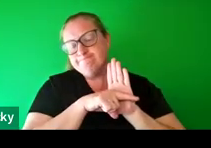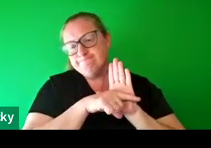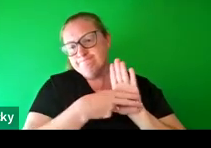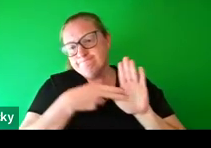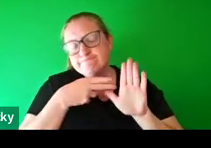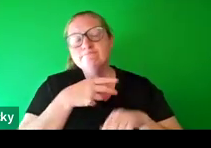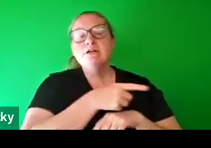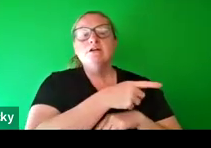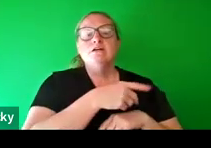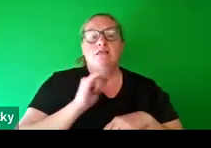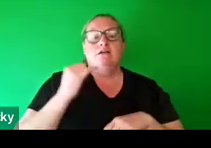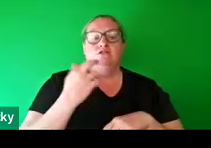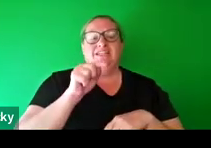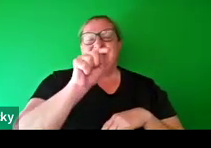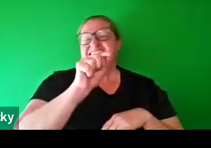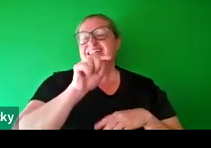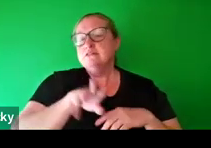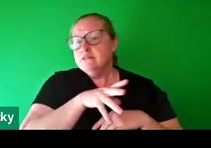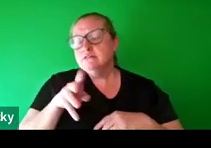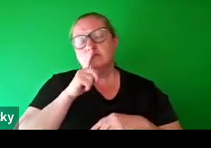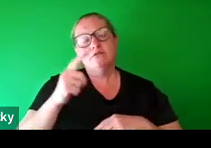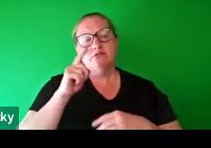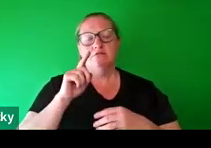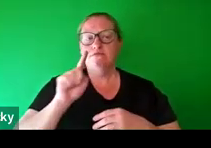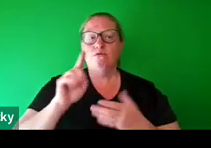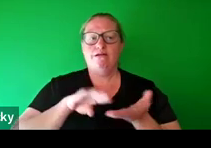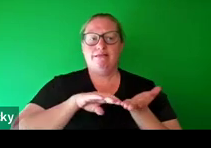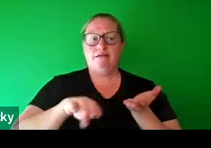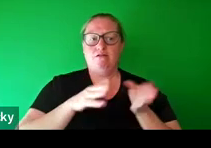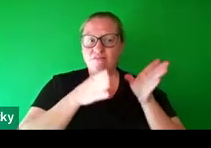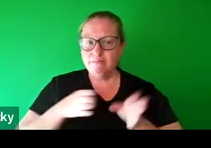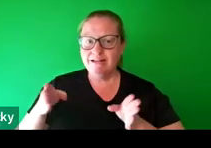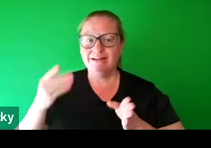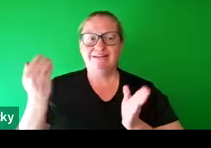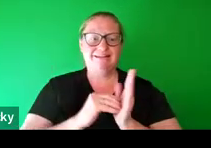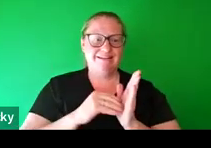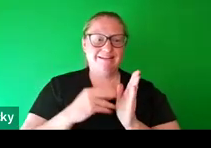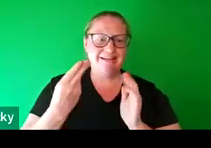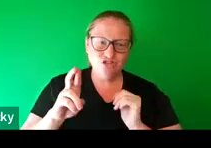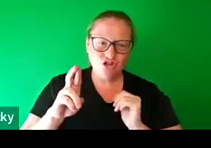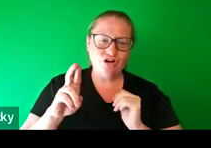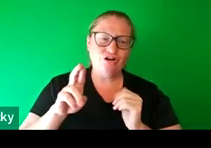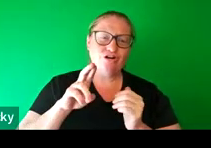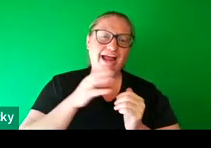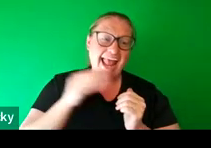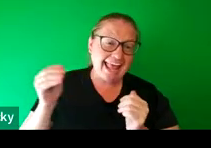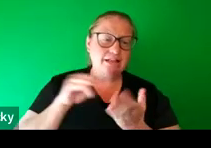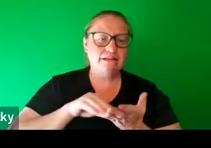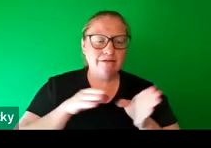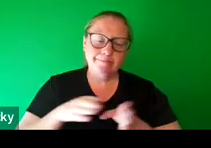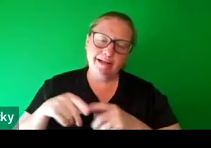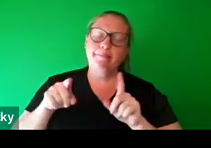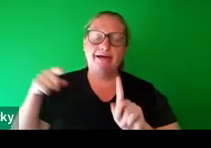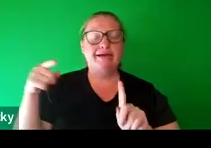why this is really around specifically layoff planning. So again, doesn't even say HR layoff planning, but that was a